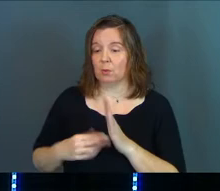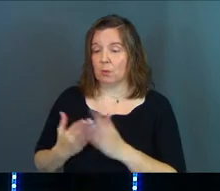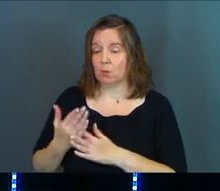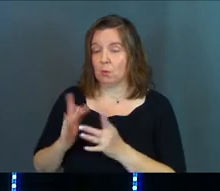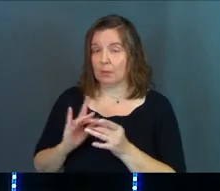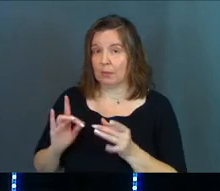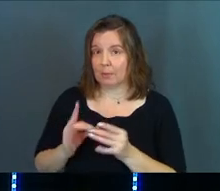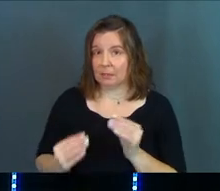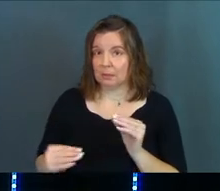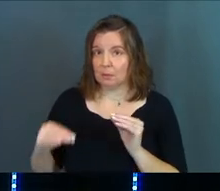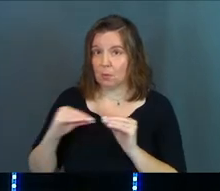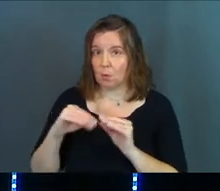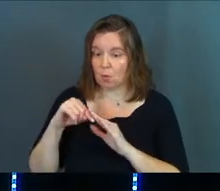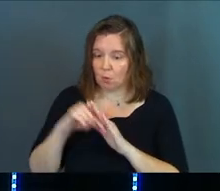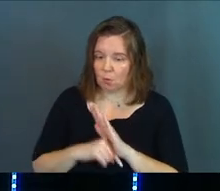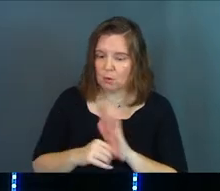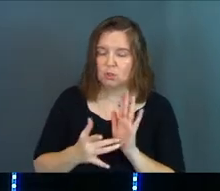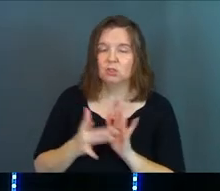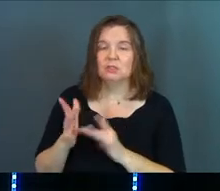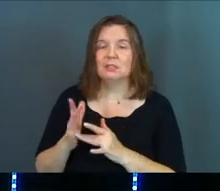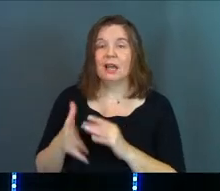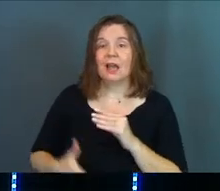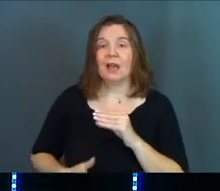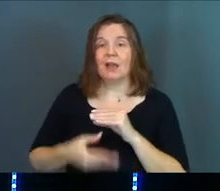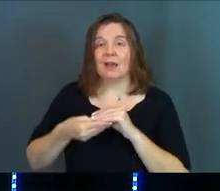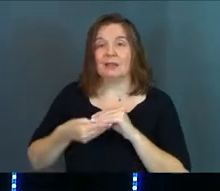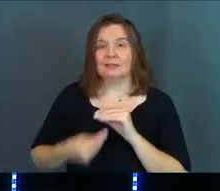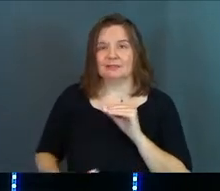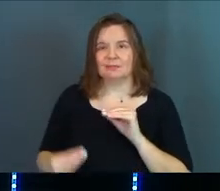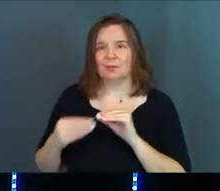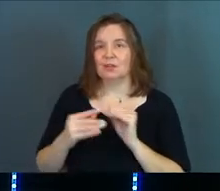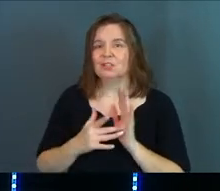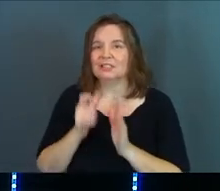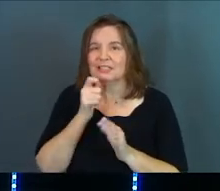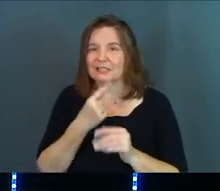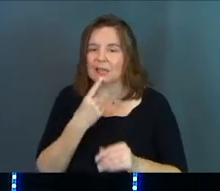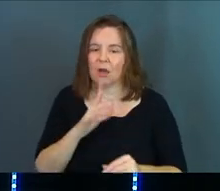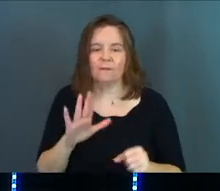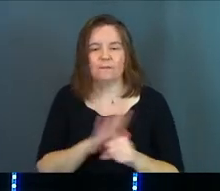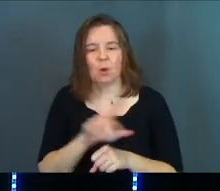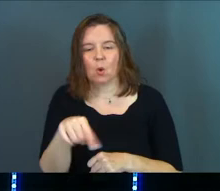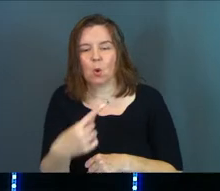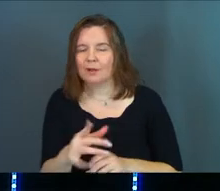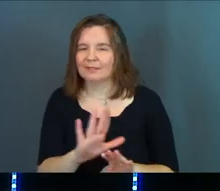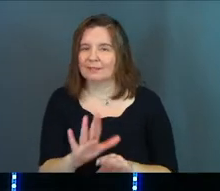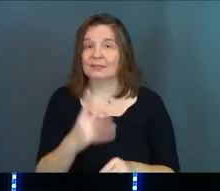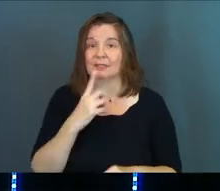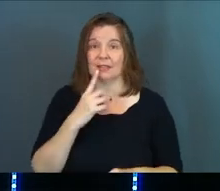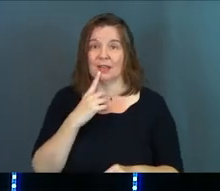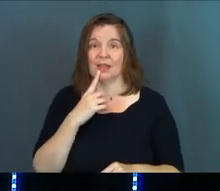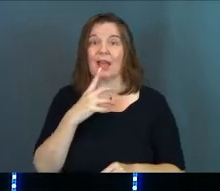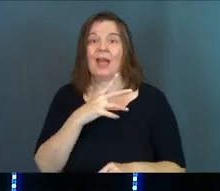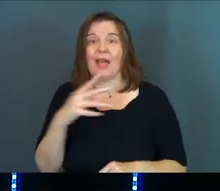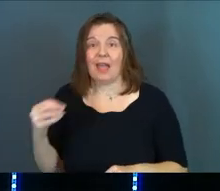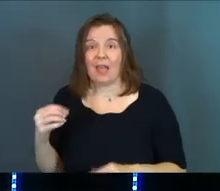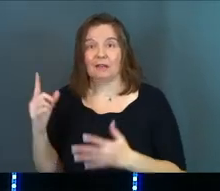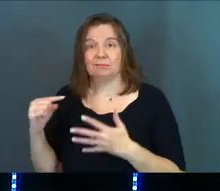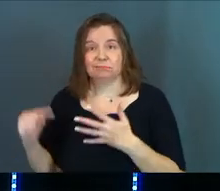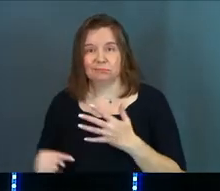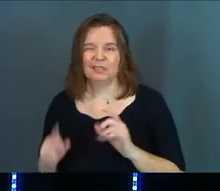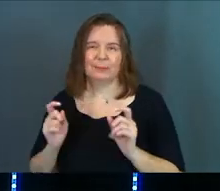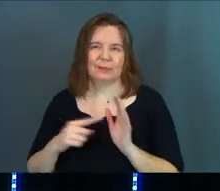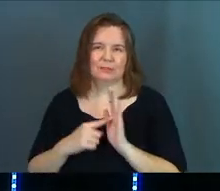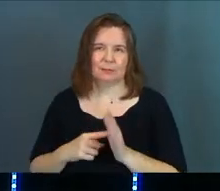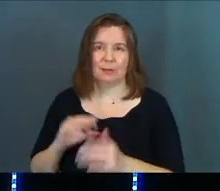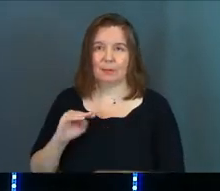through that passage some more, Jesus, he adds on, okay? Jesus doesn't just say, hey, fulfill them. He's like, hey, you know what? And some. So let me give you some